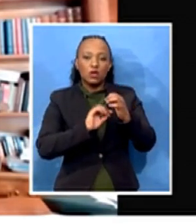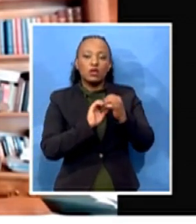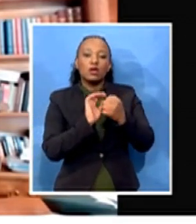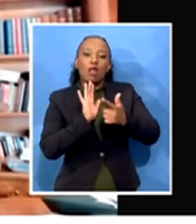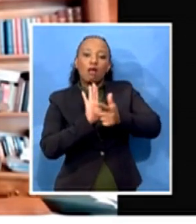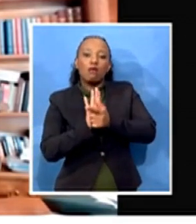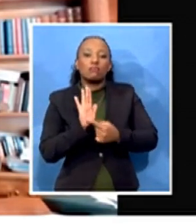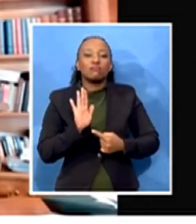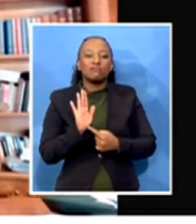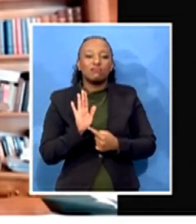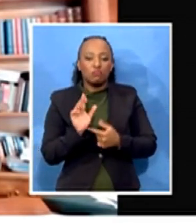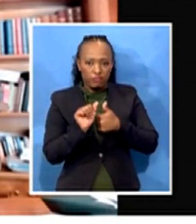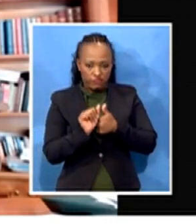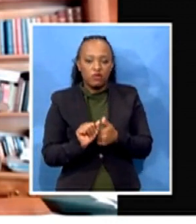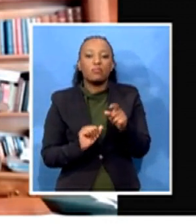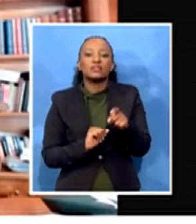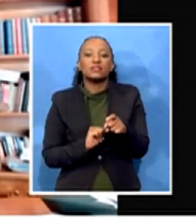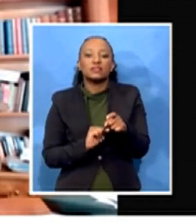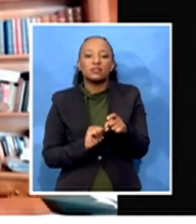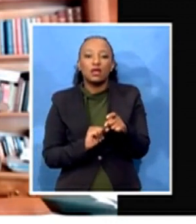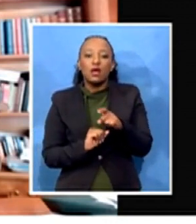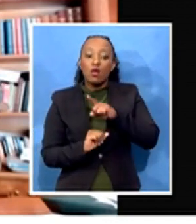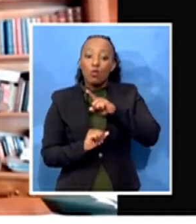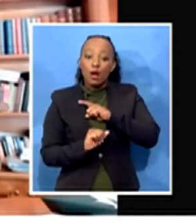That the law is the